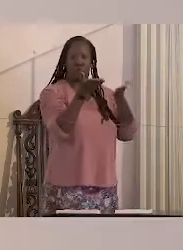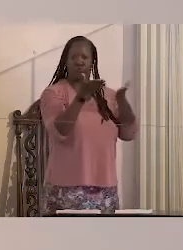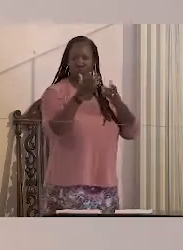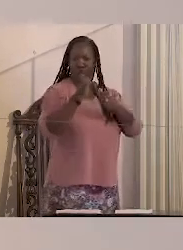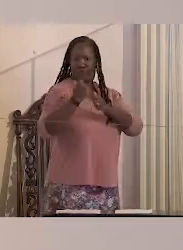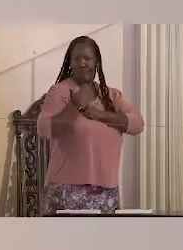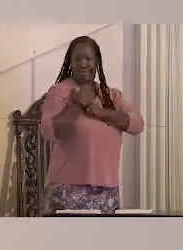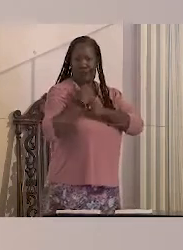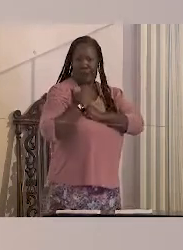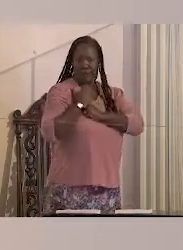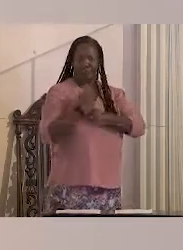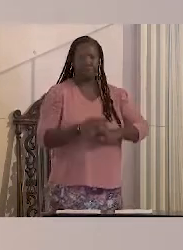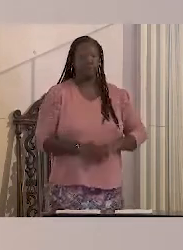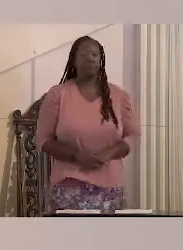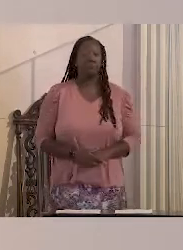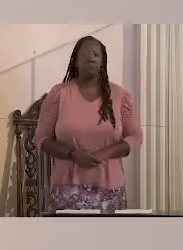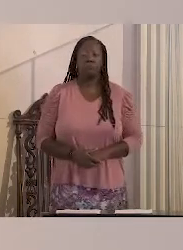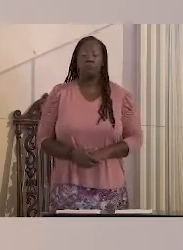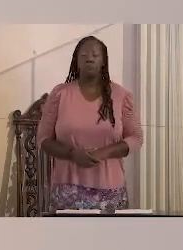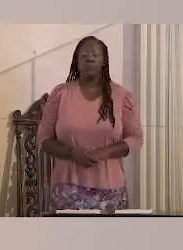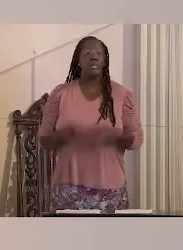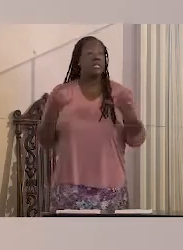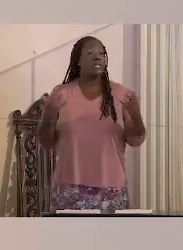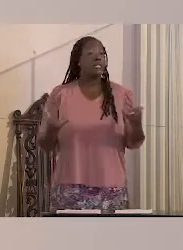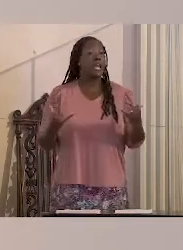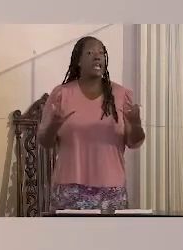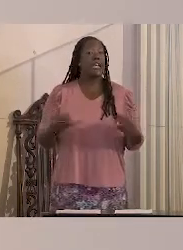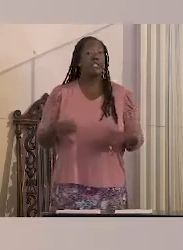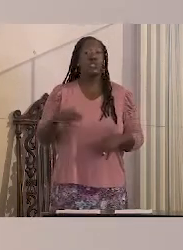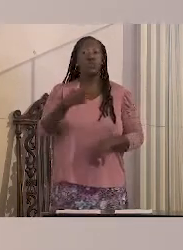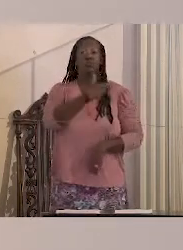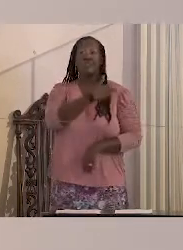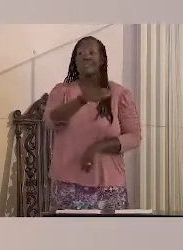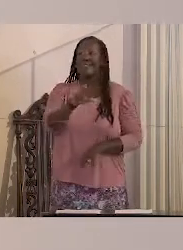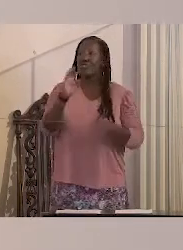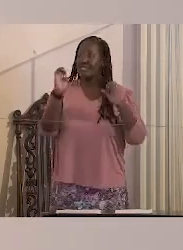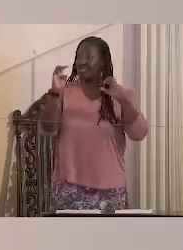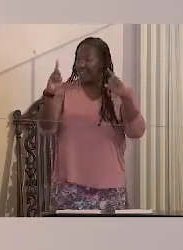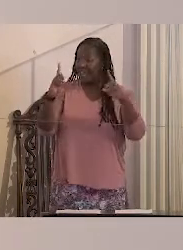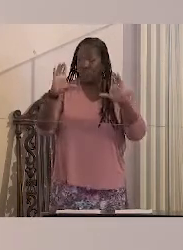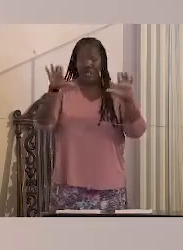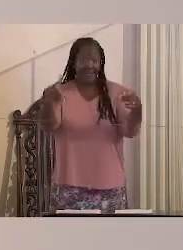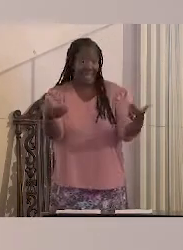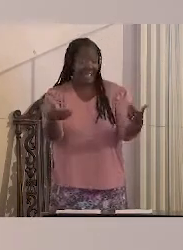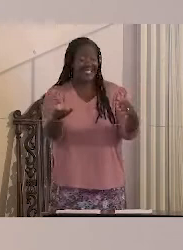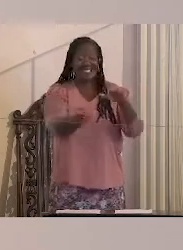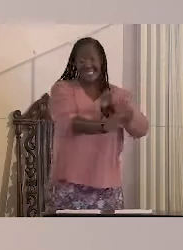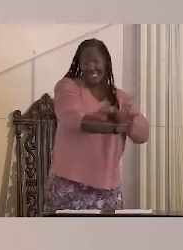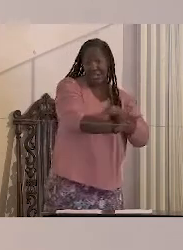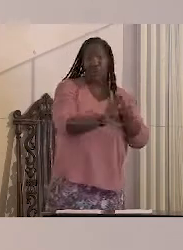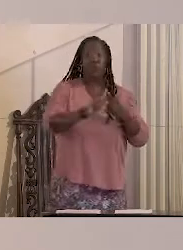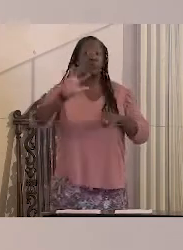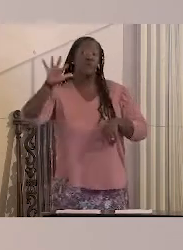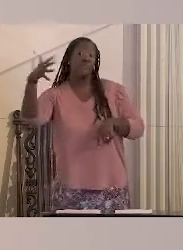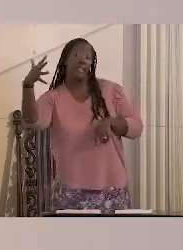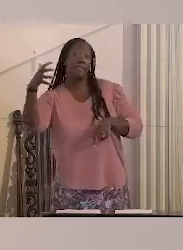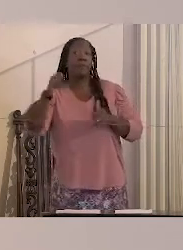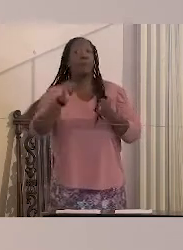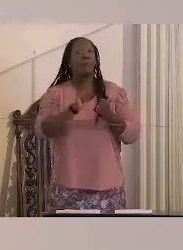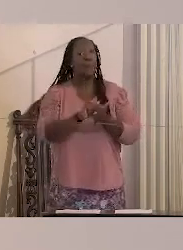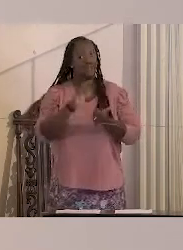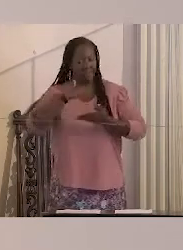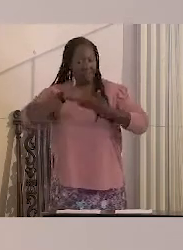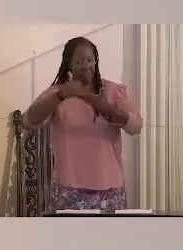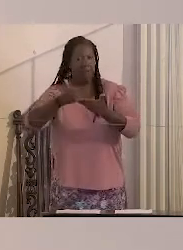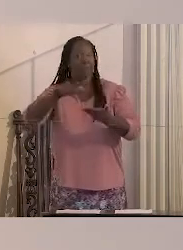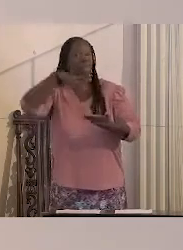In today's religious education classes, our kindergarten through fifth graders, with the help of their older peers,